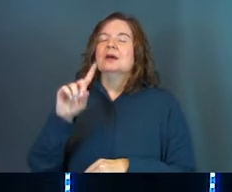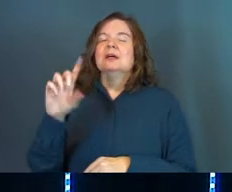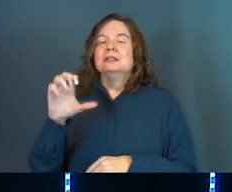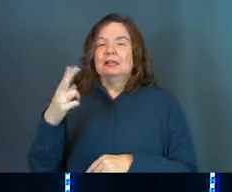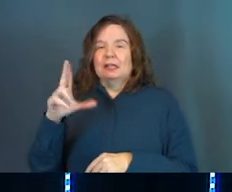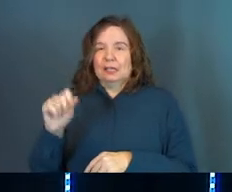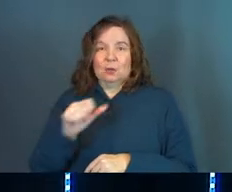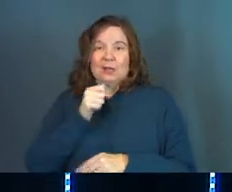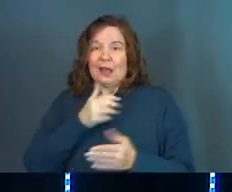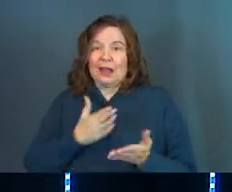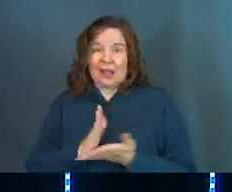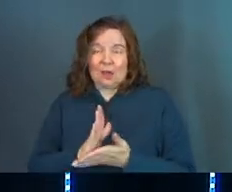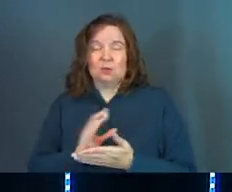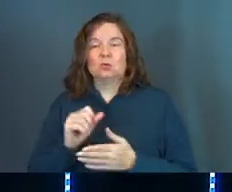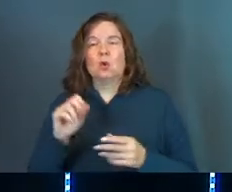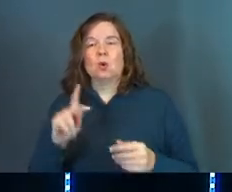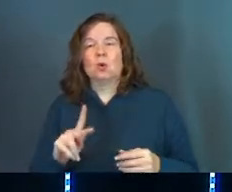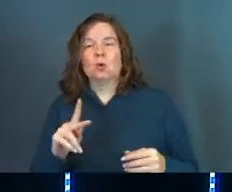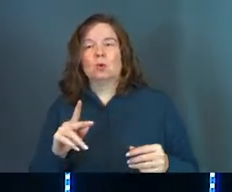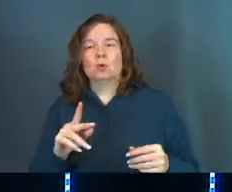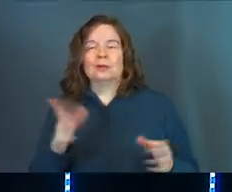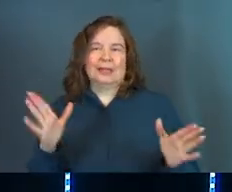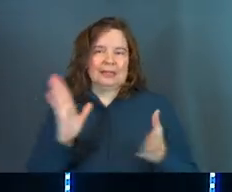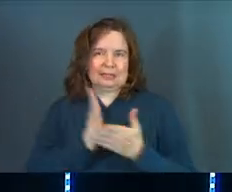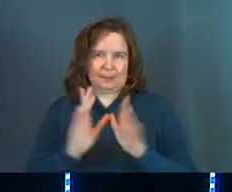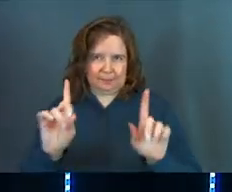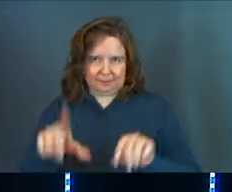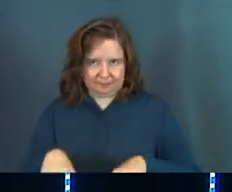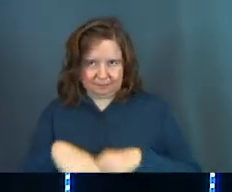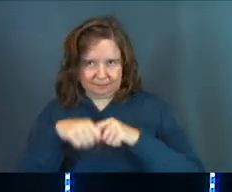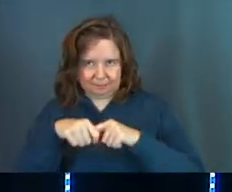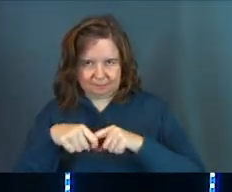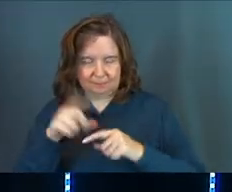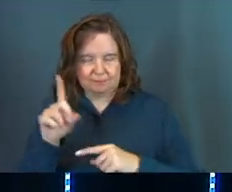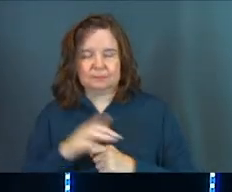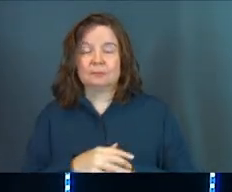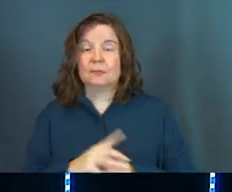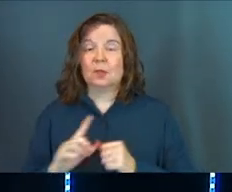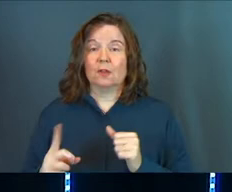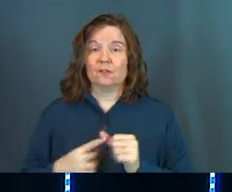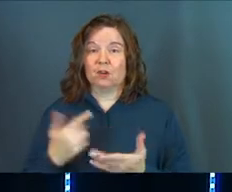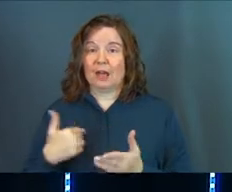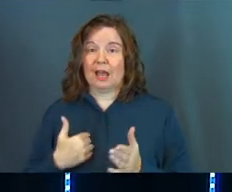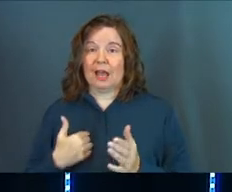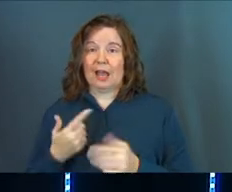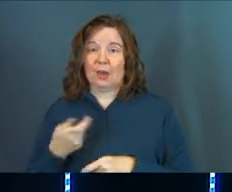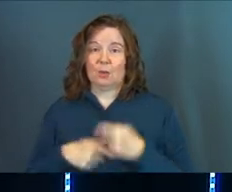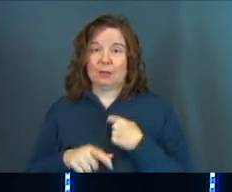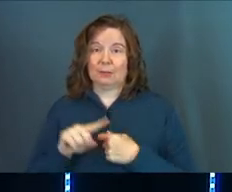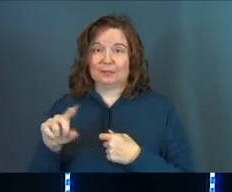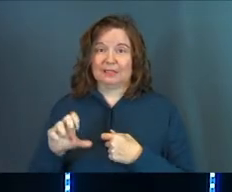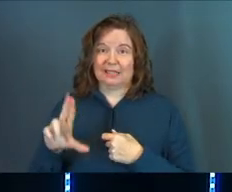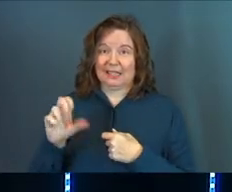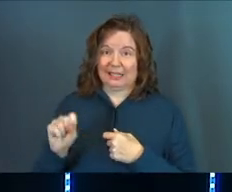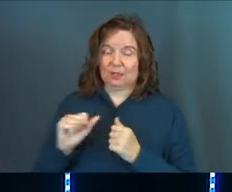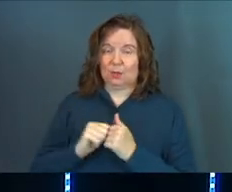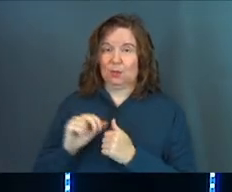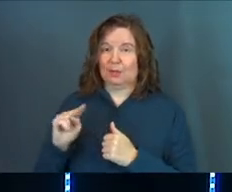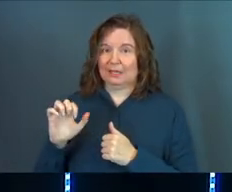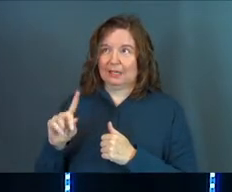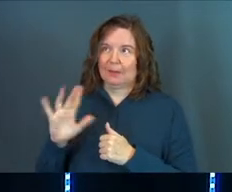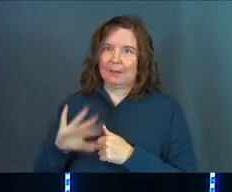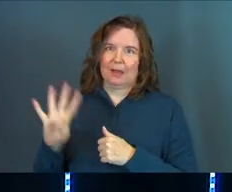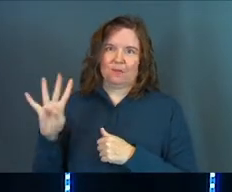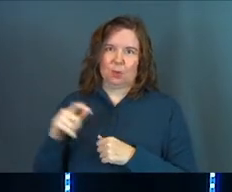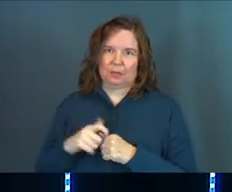Zacchaeus was not allowed to. So let's stop right there. First service, I replaced Zacchaeus with Nicodemus